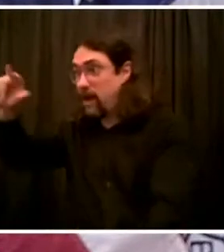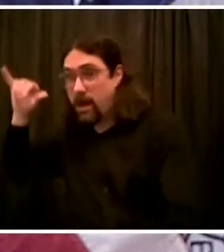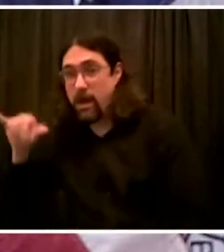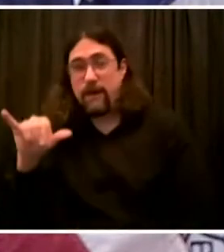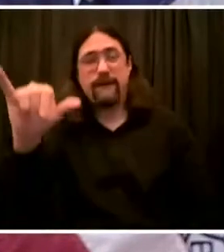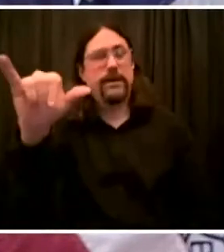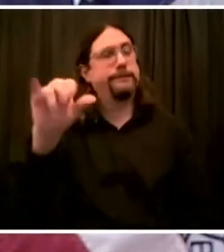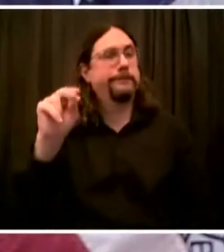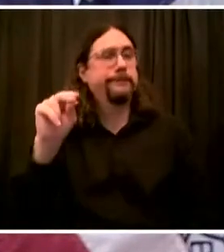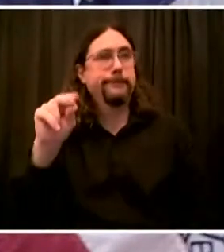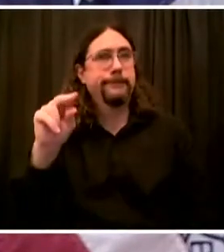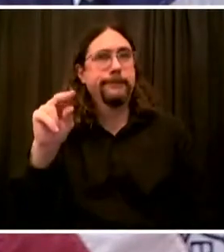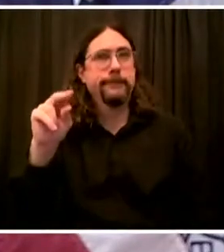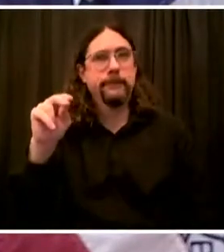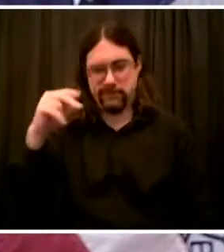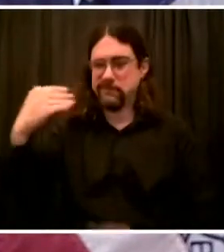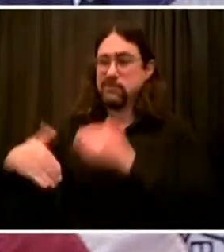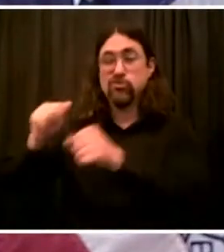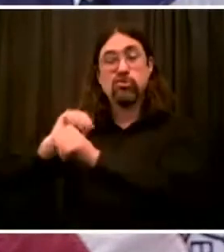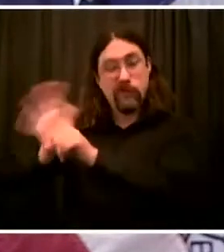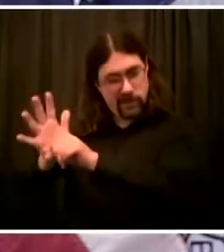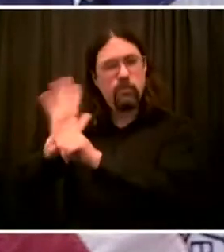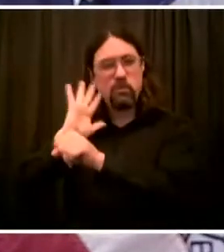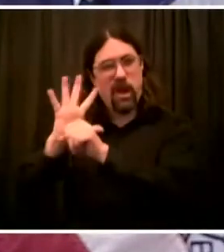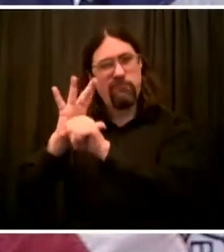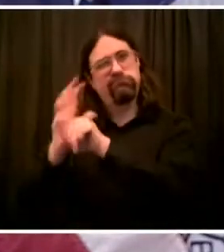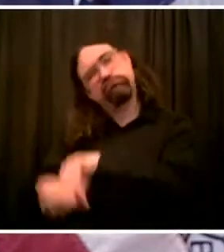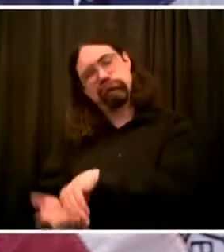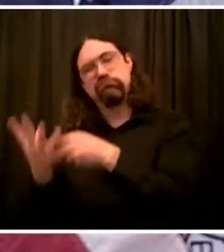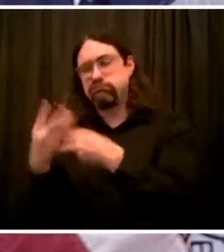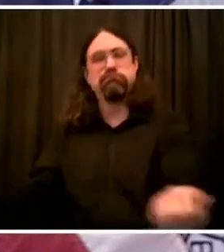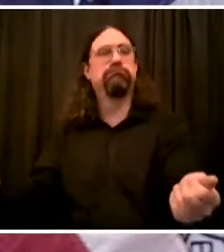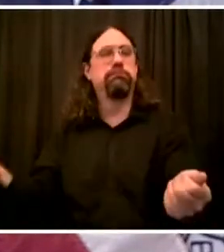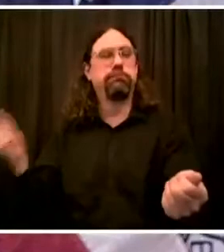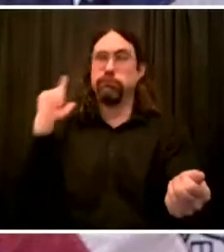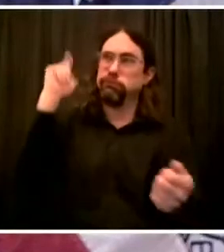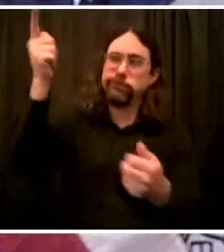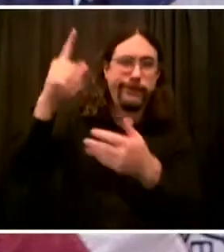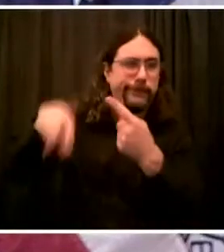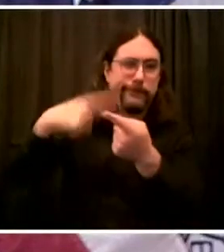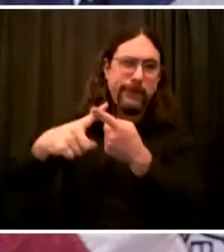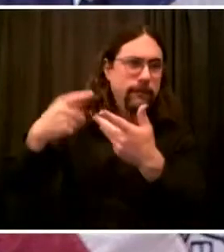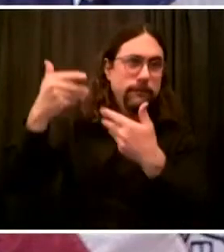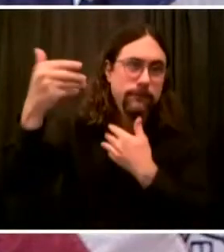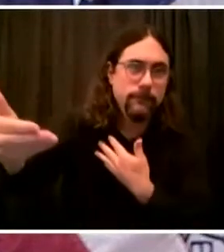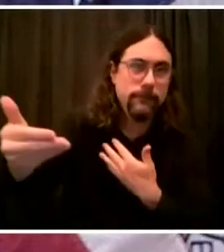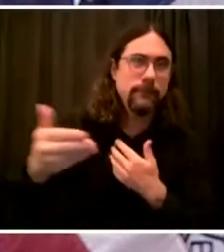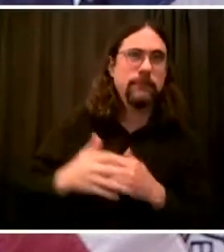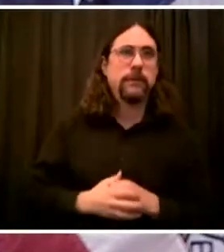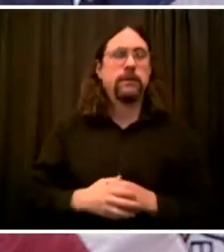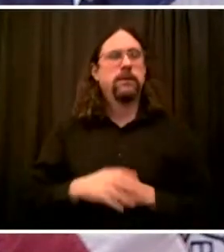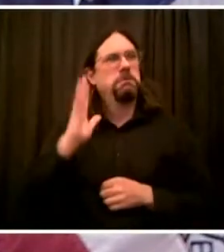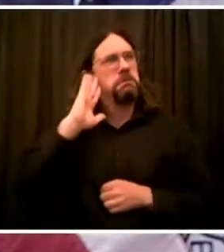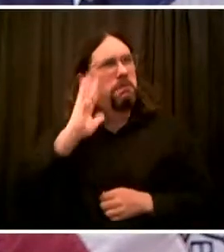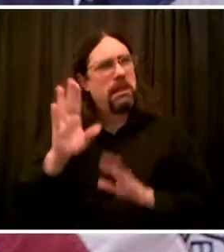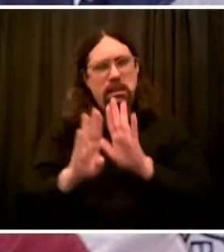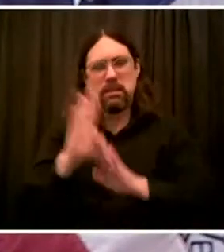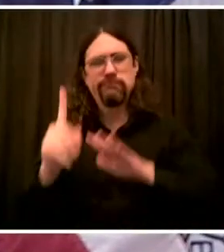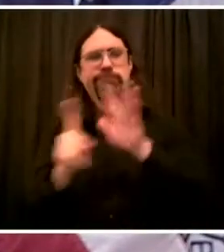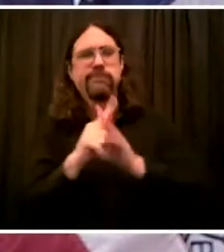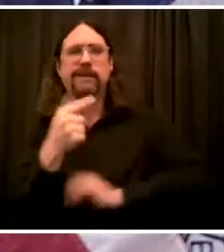vaccine, and then life will be very different in how we manage the coronavirus, just like we manage so many other diseases that are part of